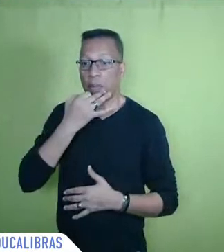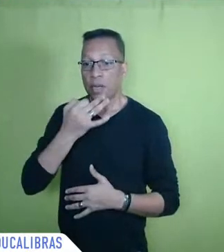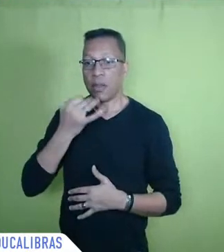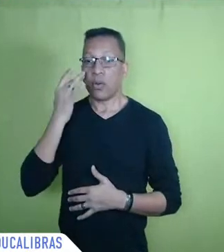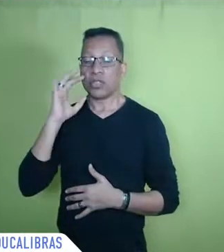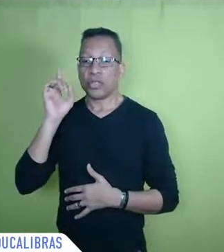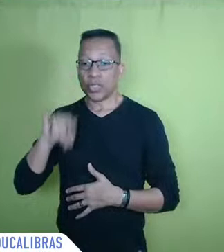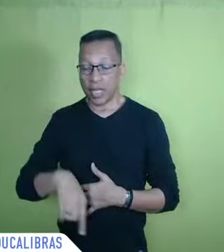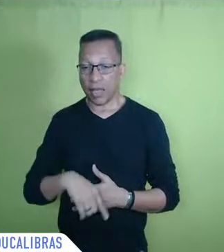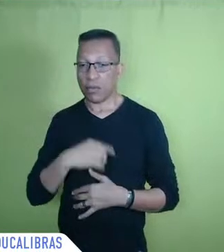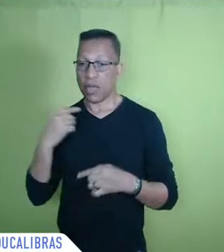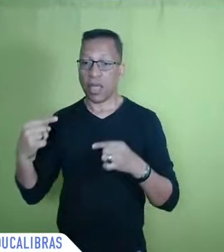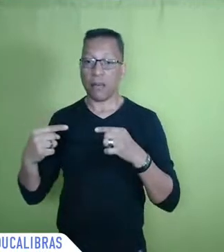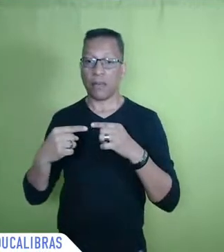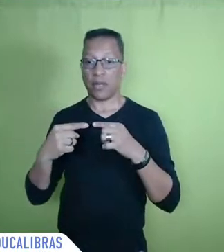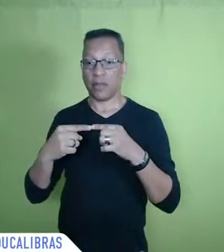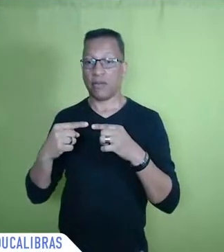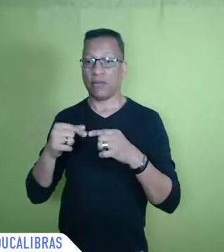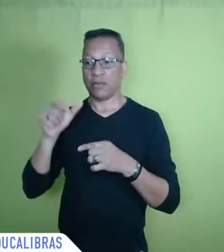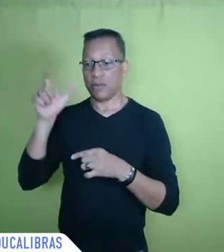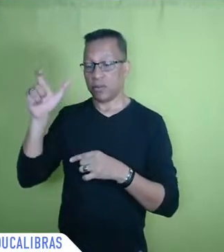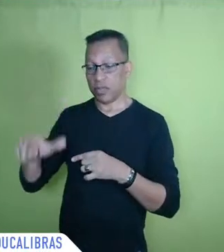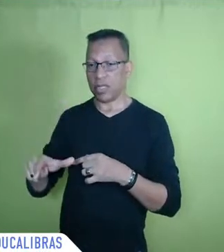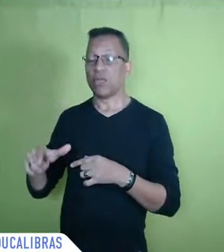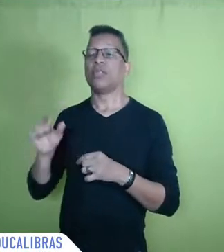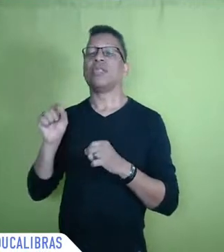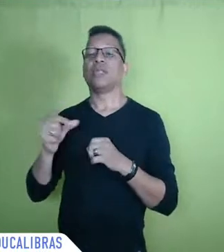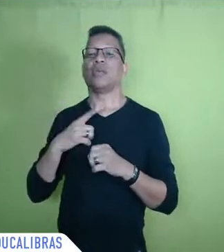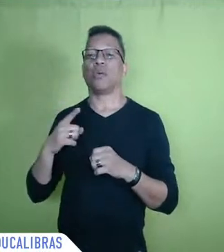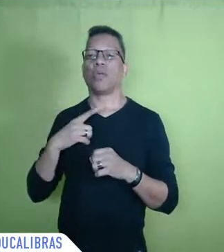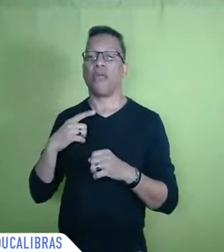violence. I think it's